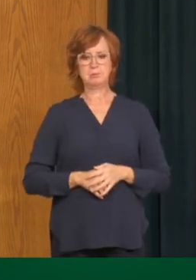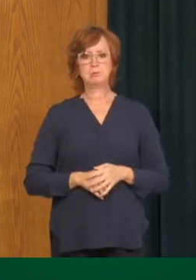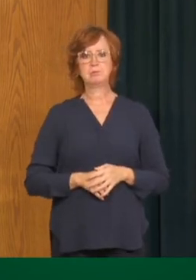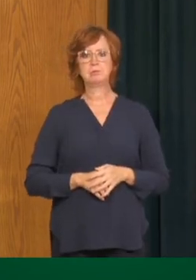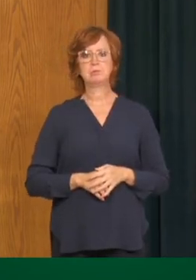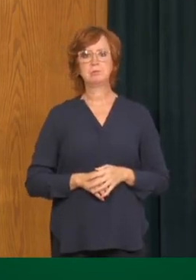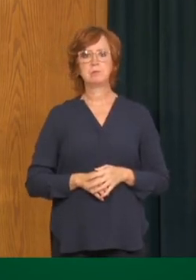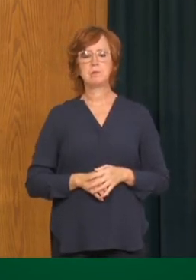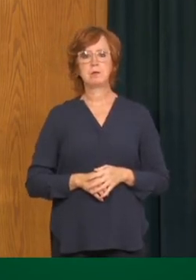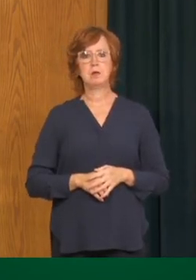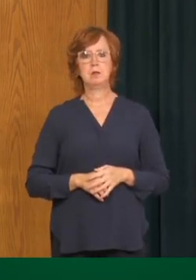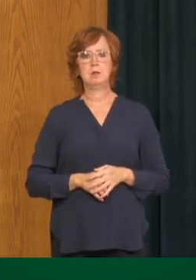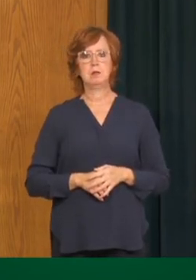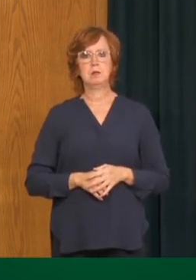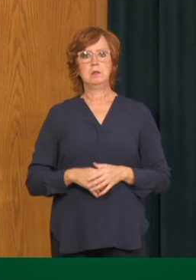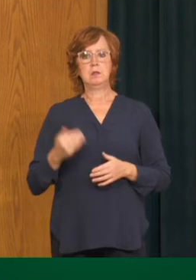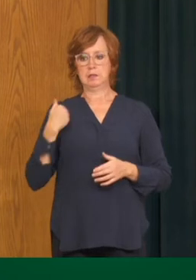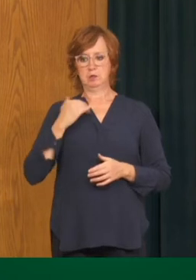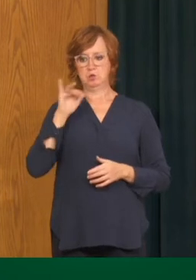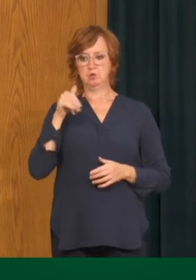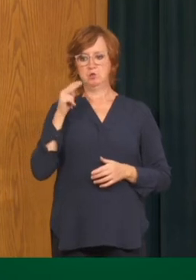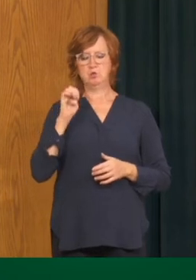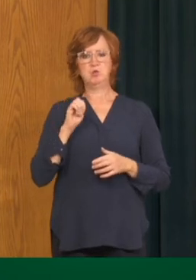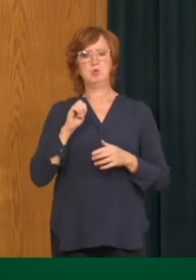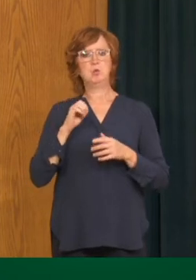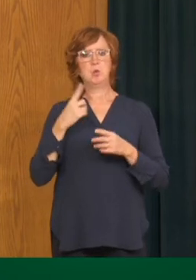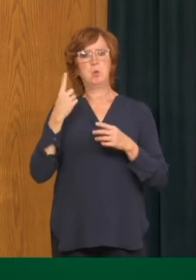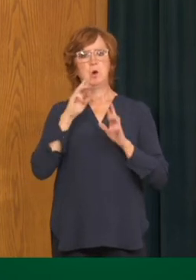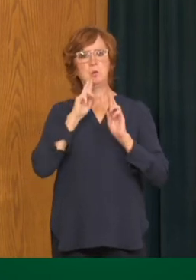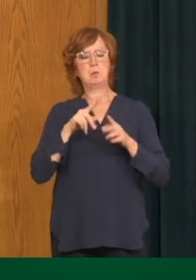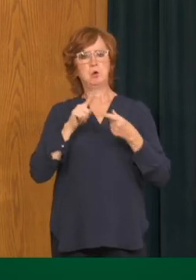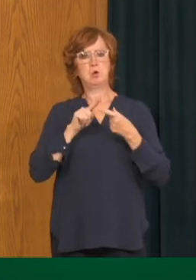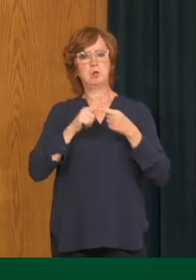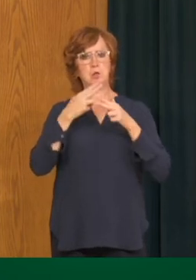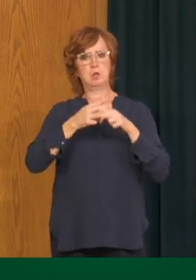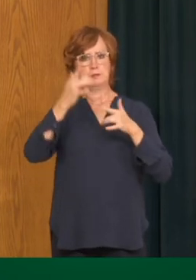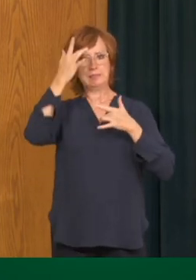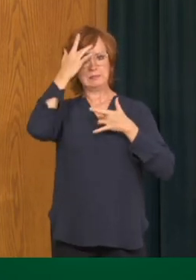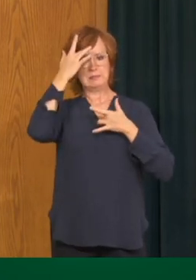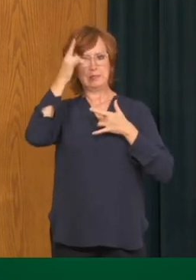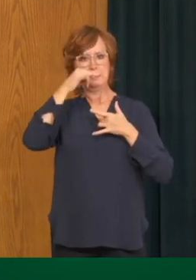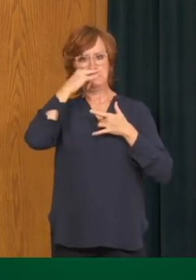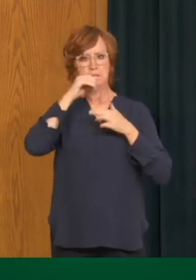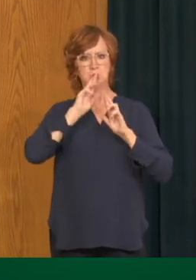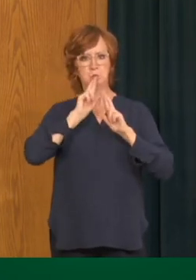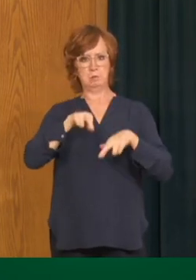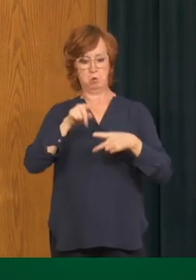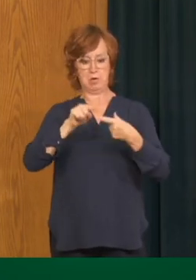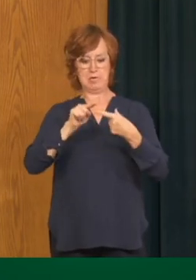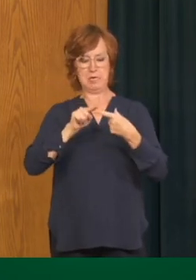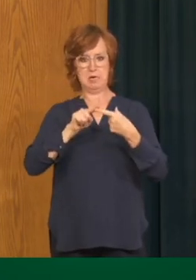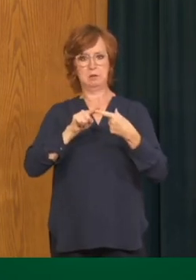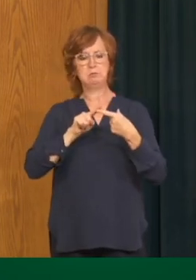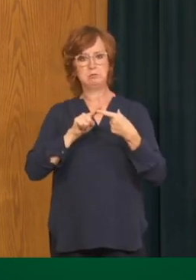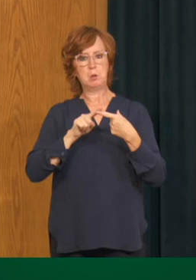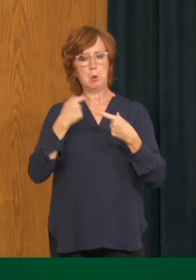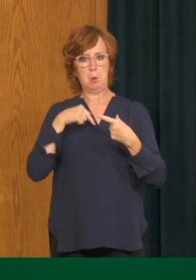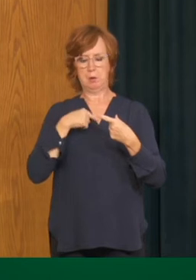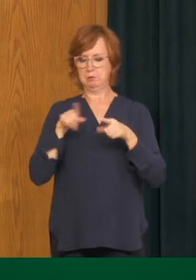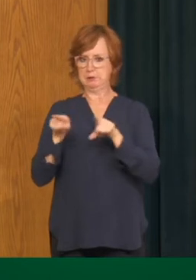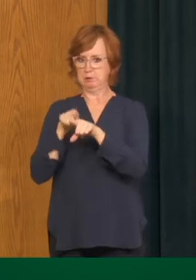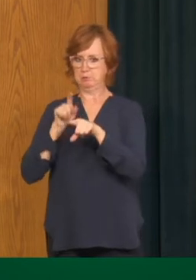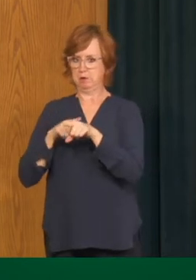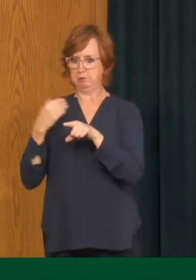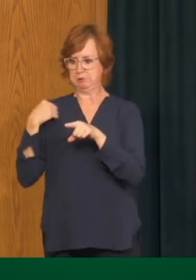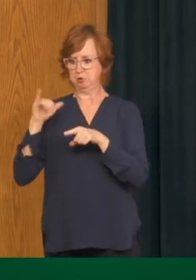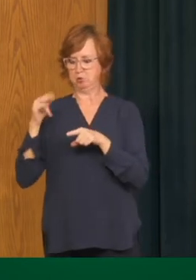Canada, the Sick Kids report in June, that actually came right at the same time as when we announced our reopening plans based